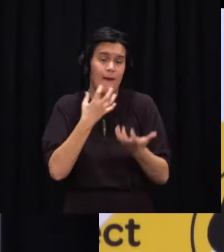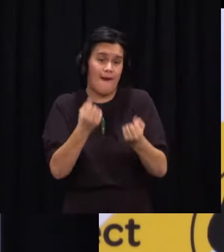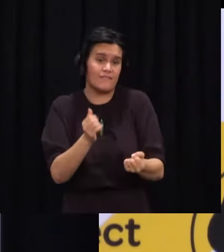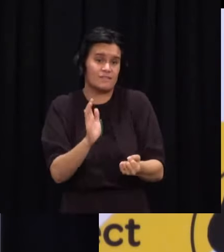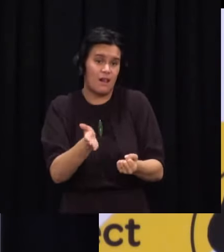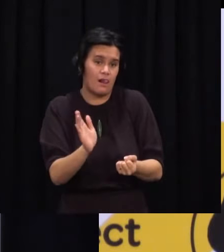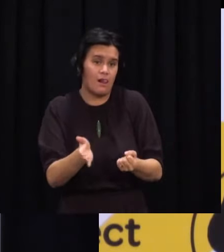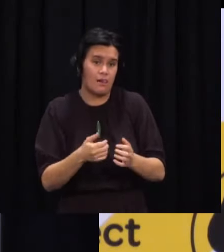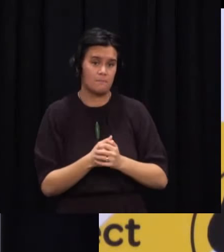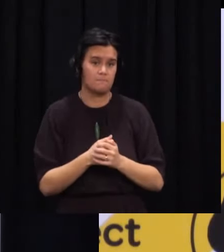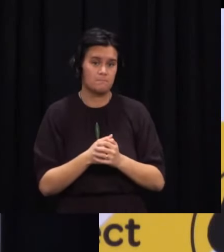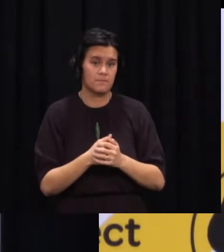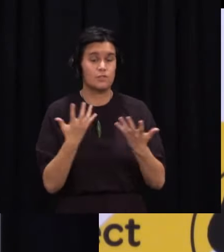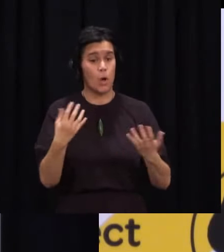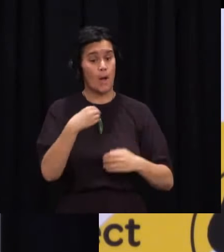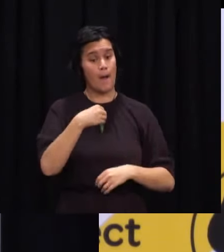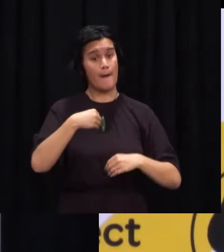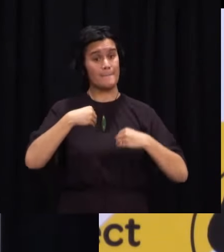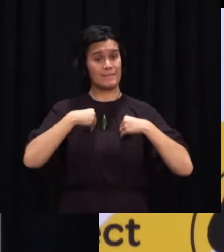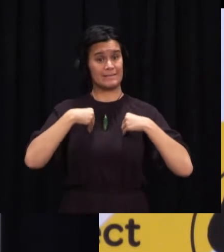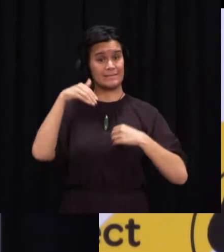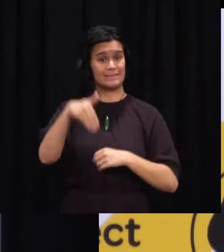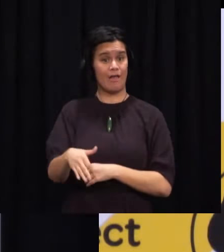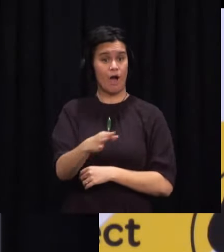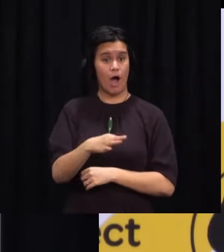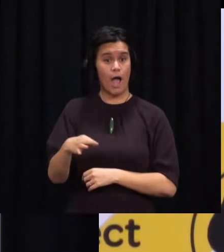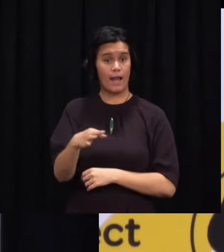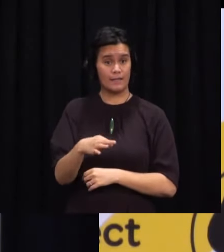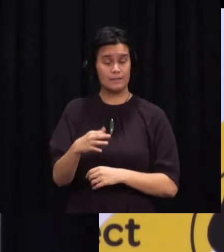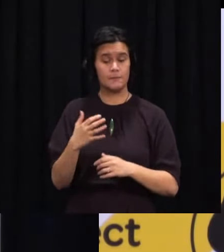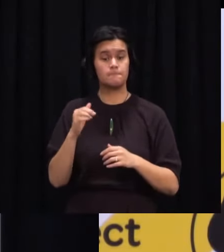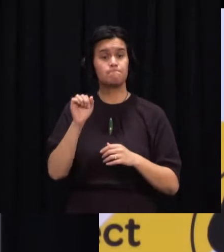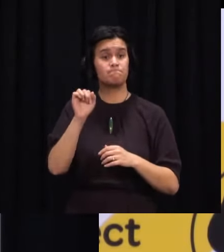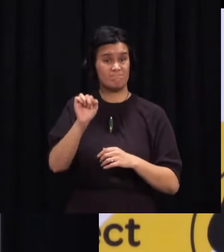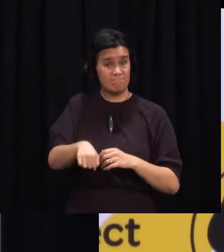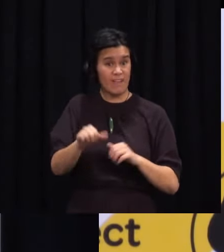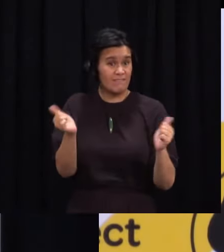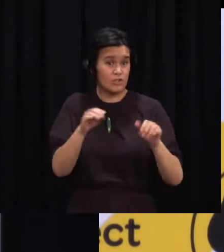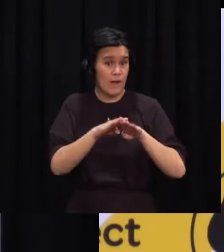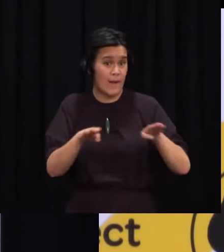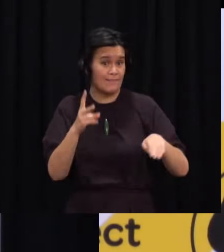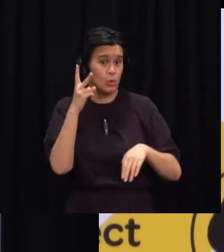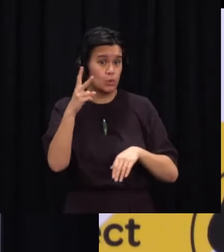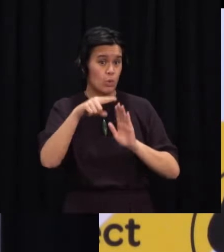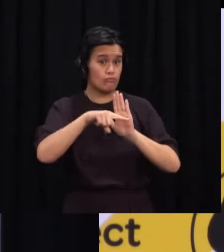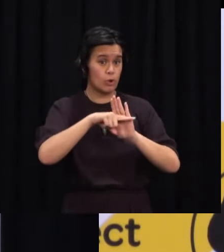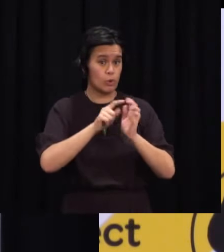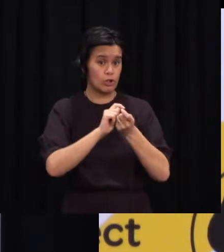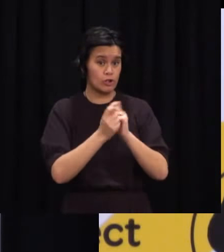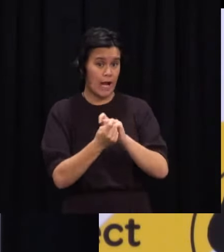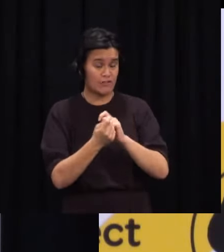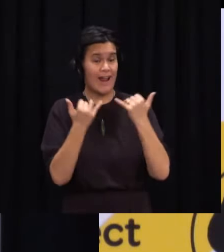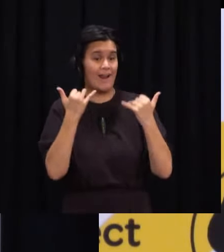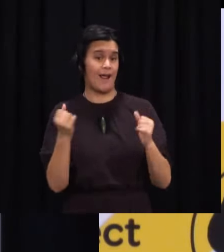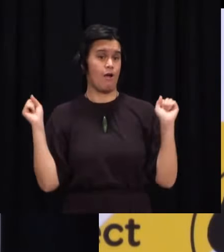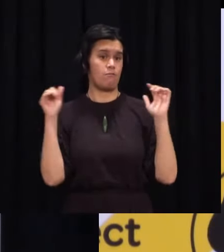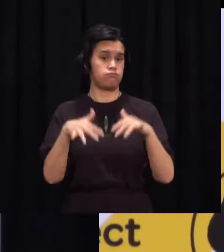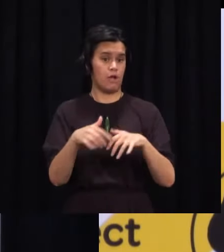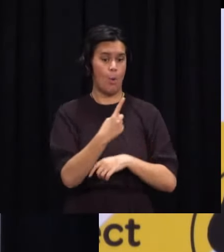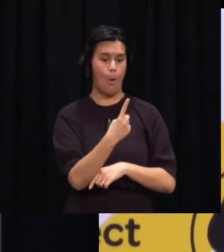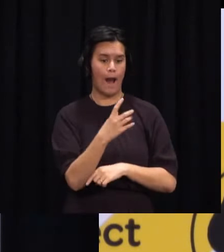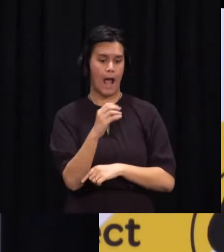days. So for those businesses, we have made a move on the 50 limit to 100. That's a reflection of our view that we do have a better state